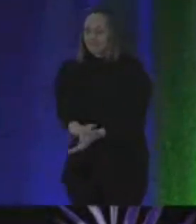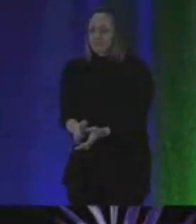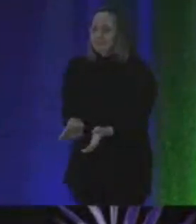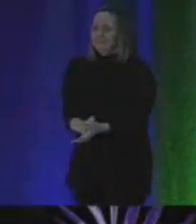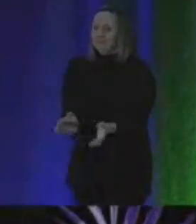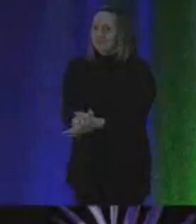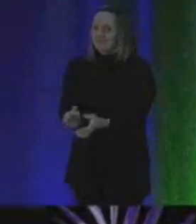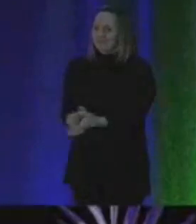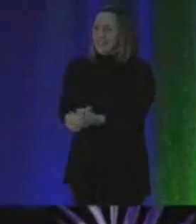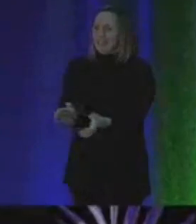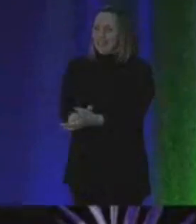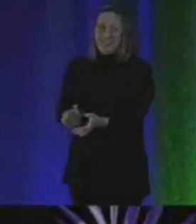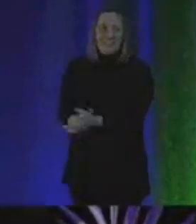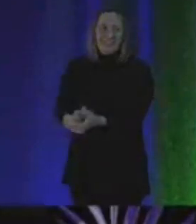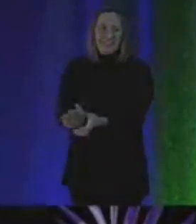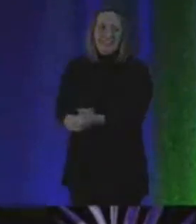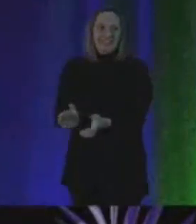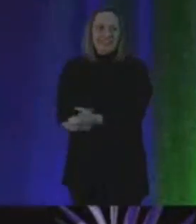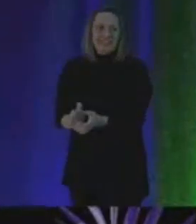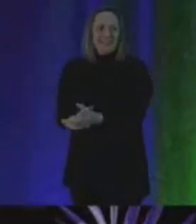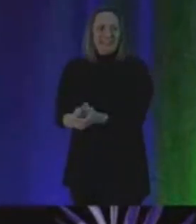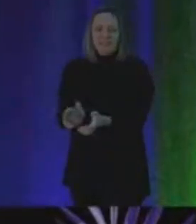Yeah.